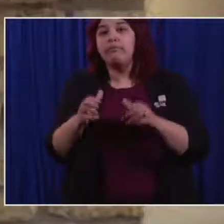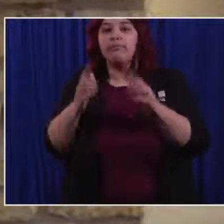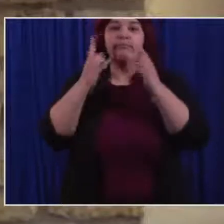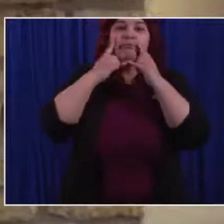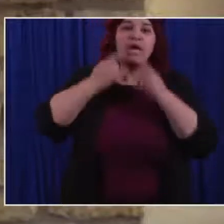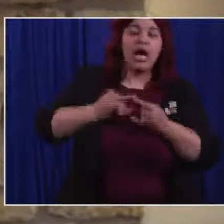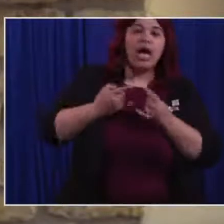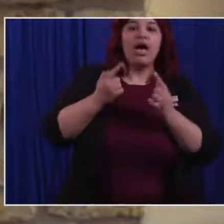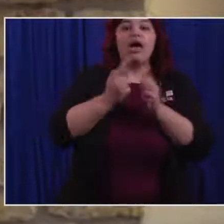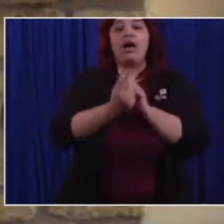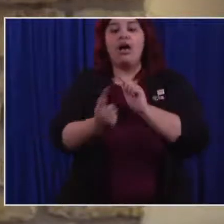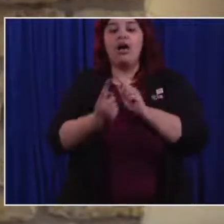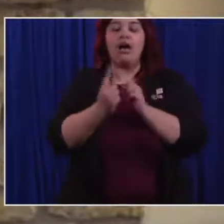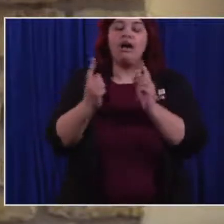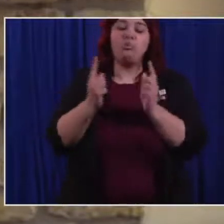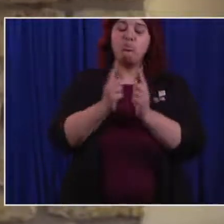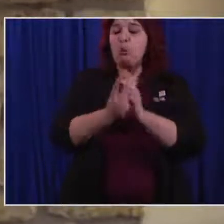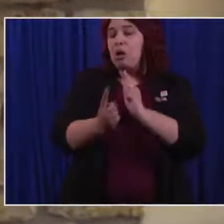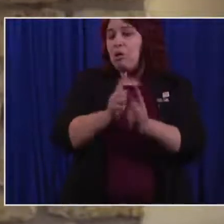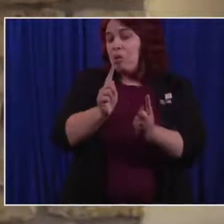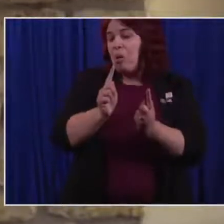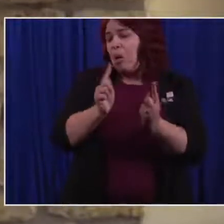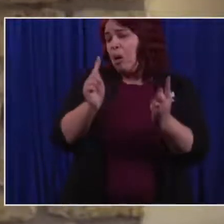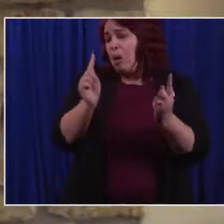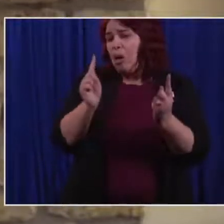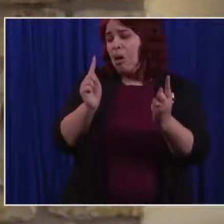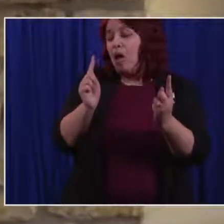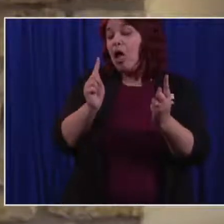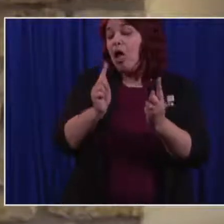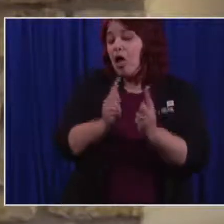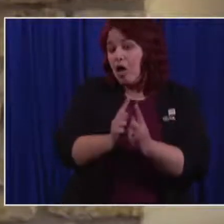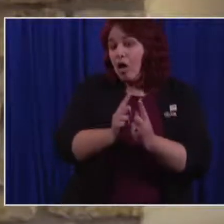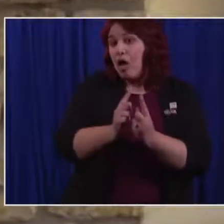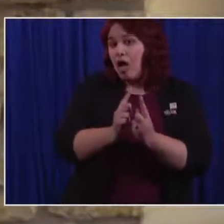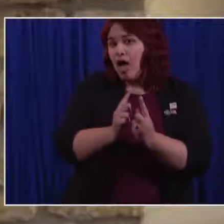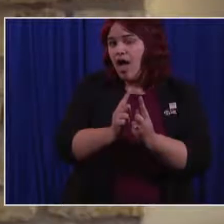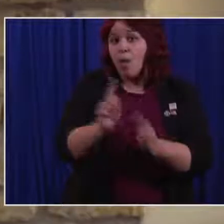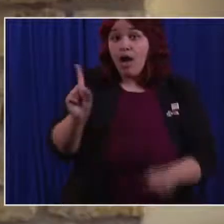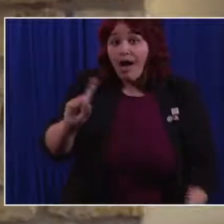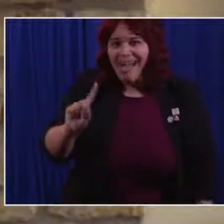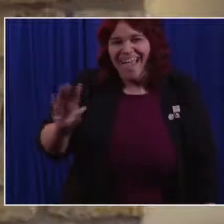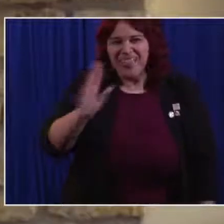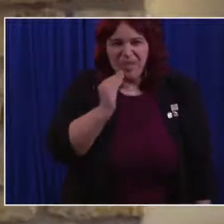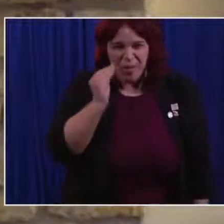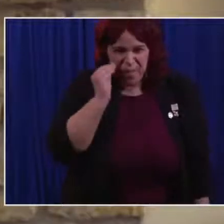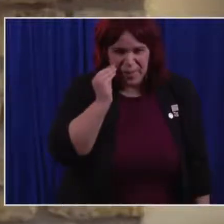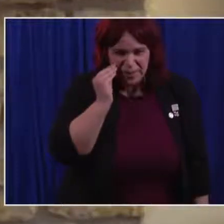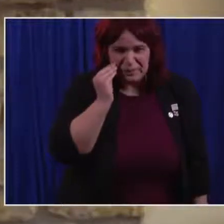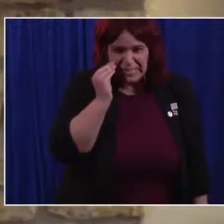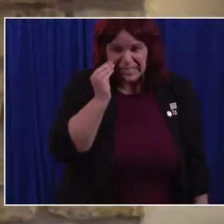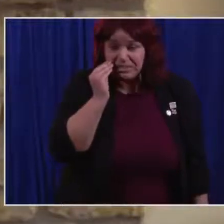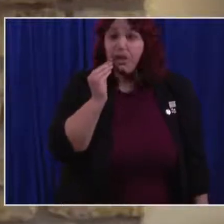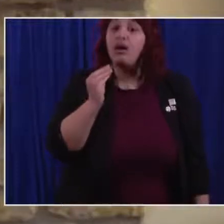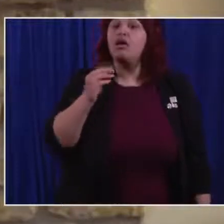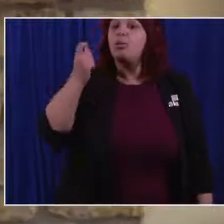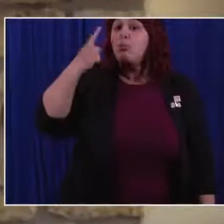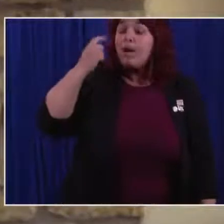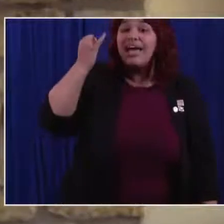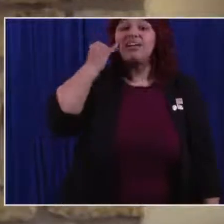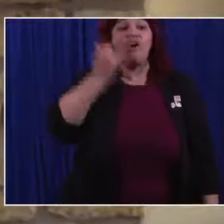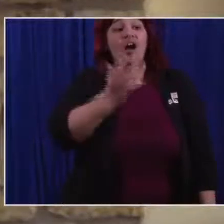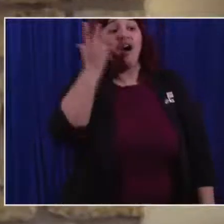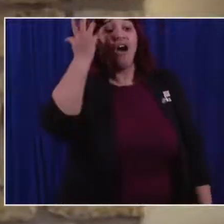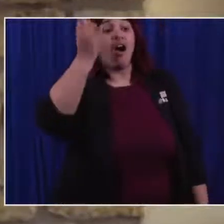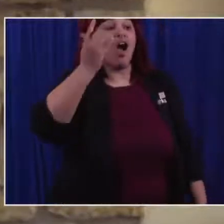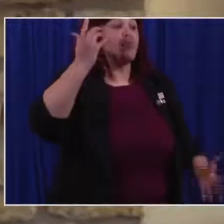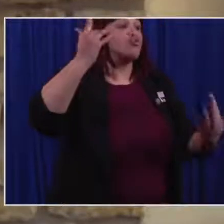their private spaces, but that they should continue to wear masks in public. And if they